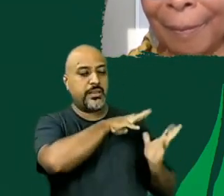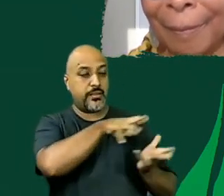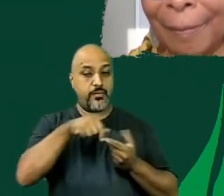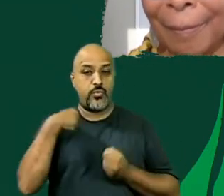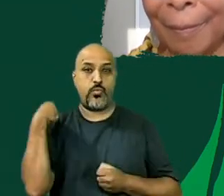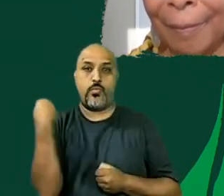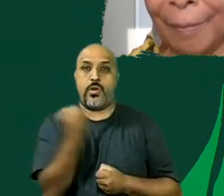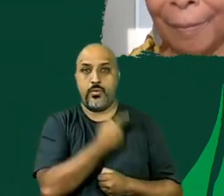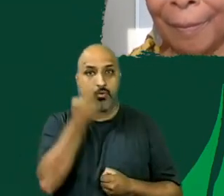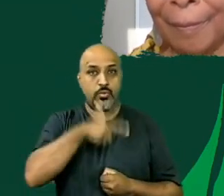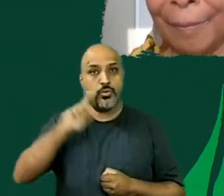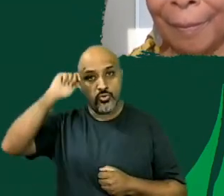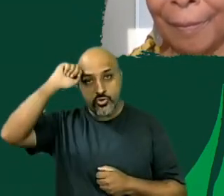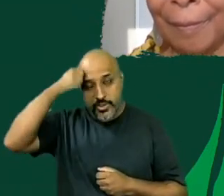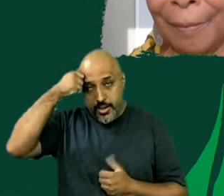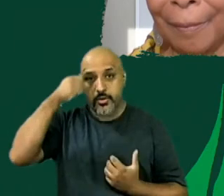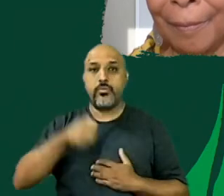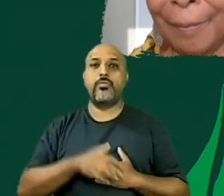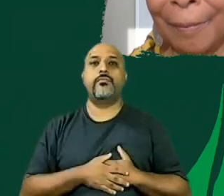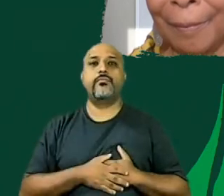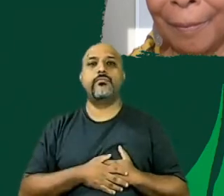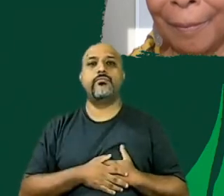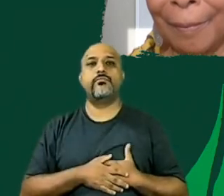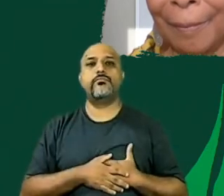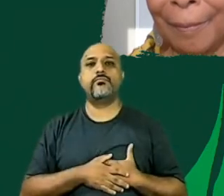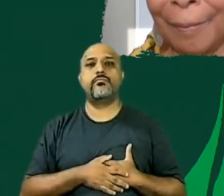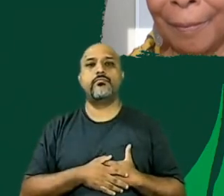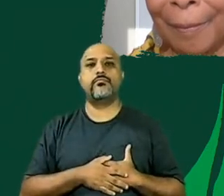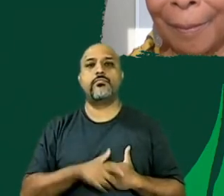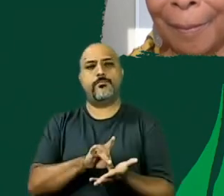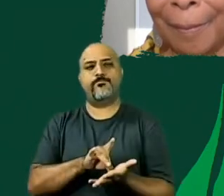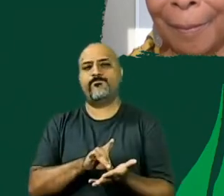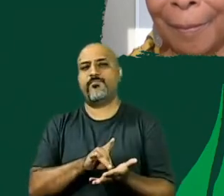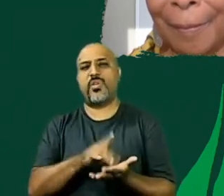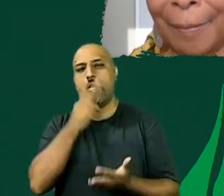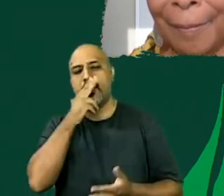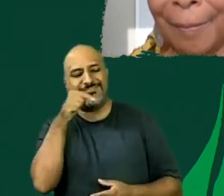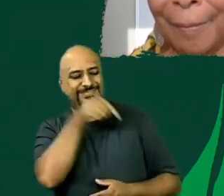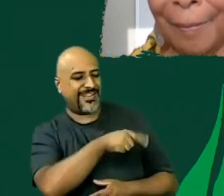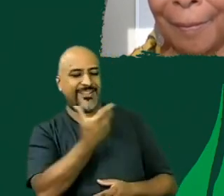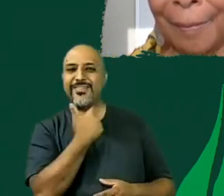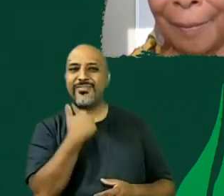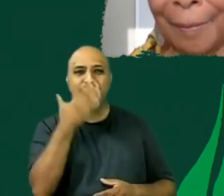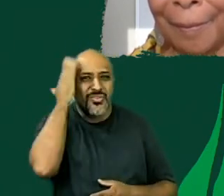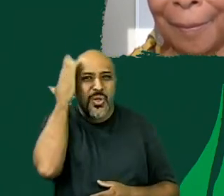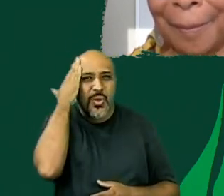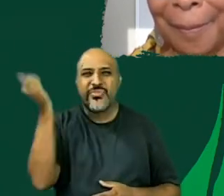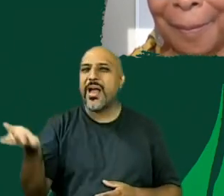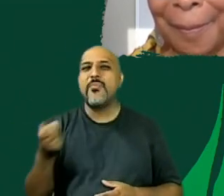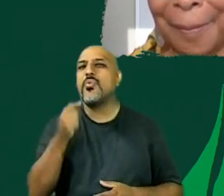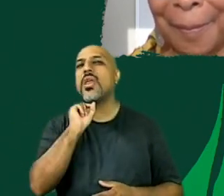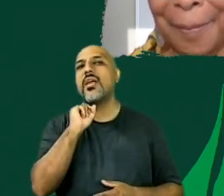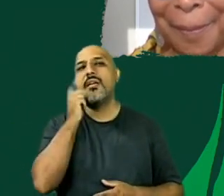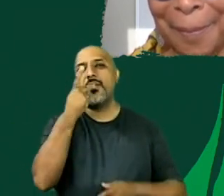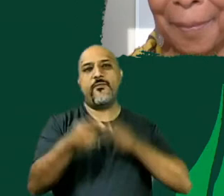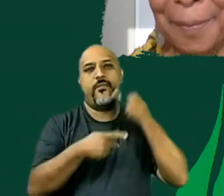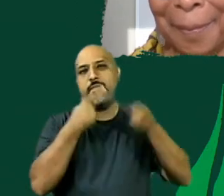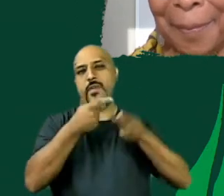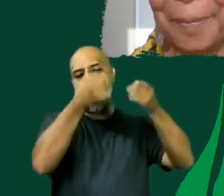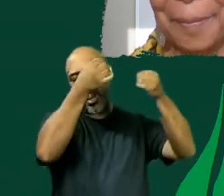our humanity as Blacks, it was precisely the stereotype that we can't